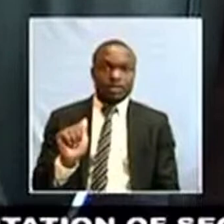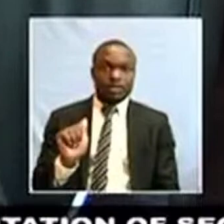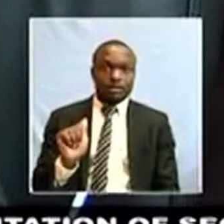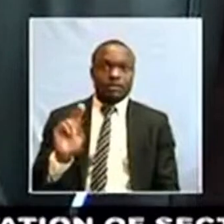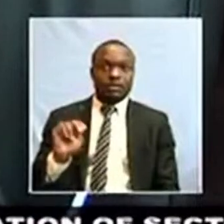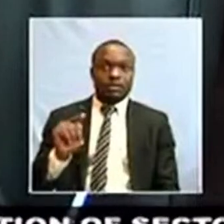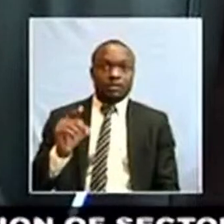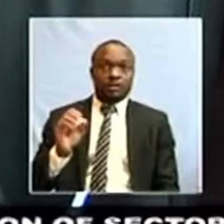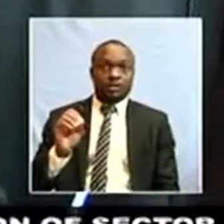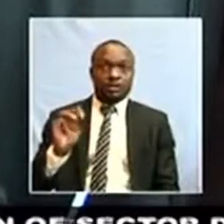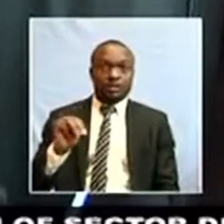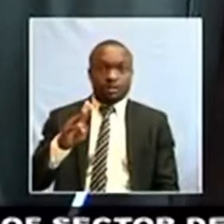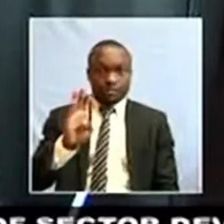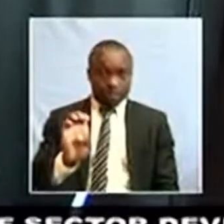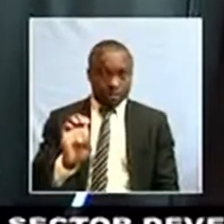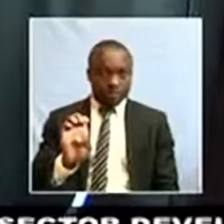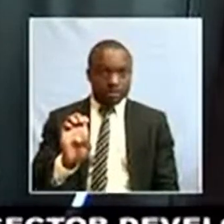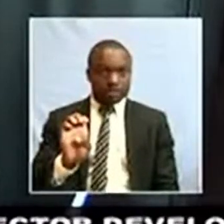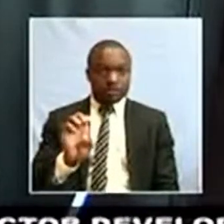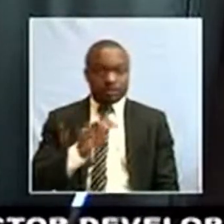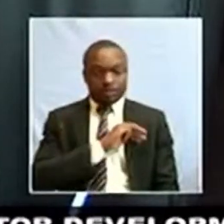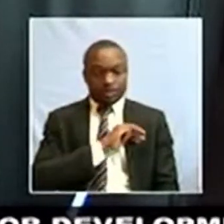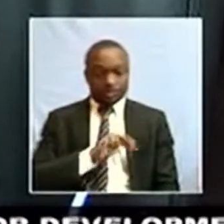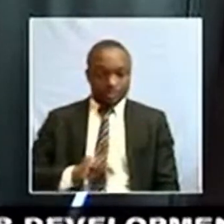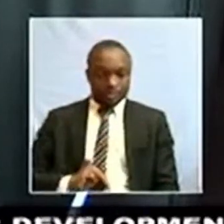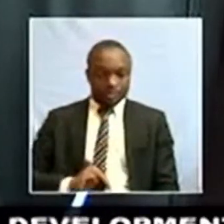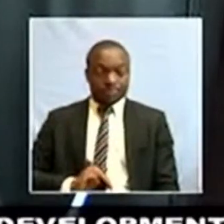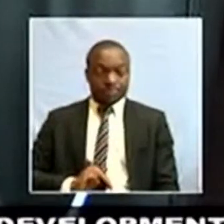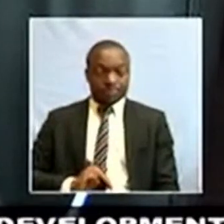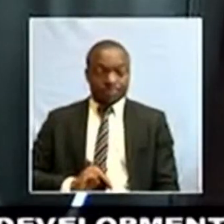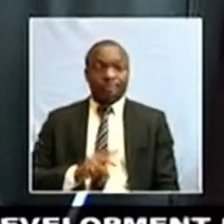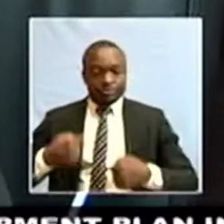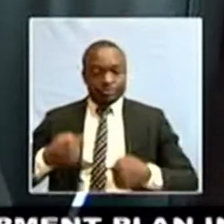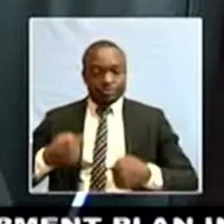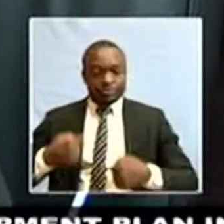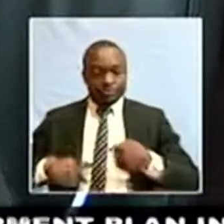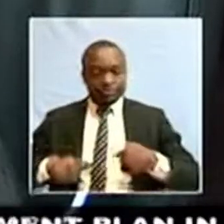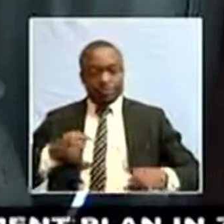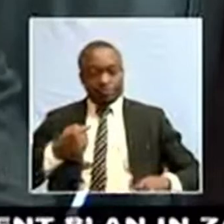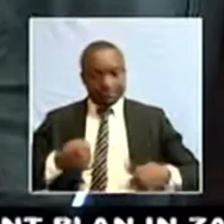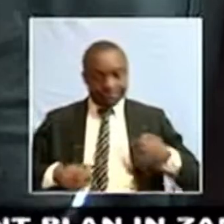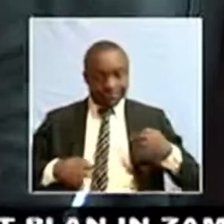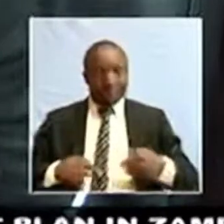privileged at the moment to be Member of Parliament for Amfinsa constituency.